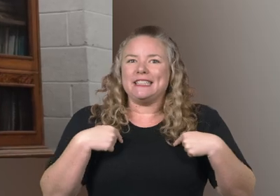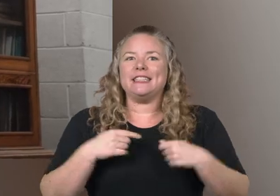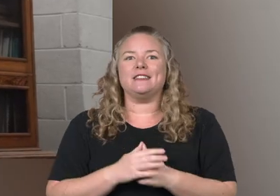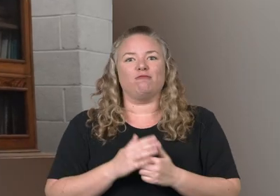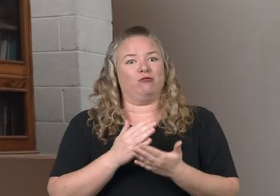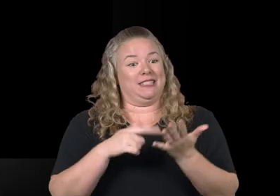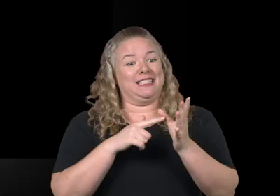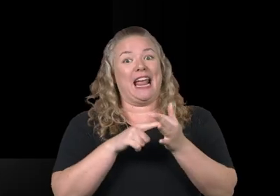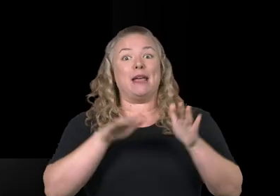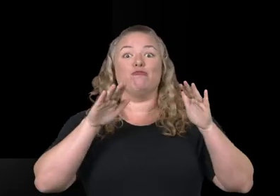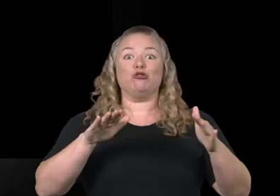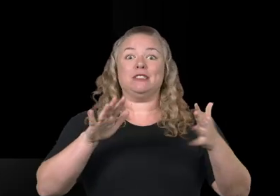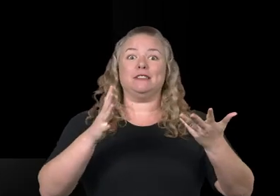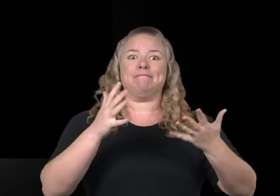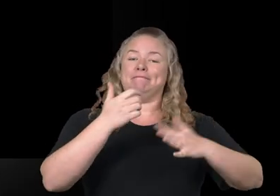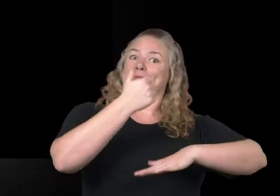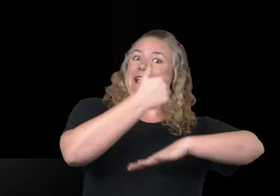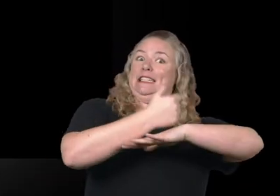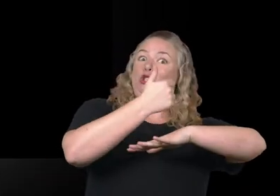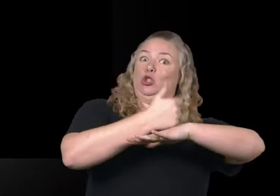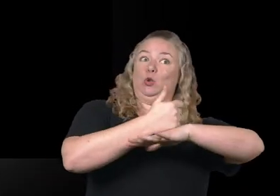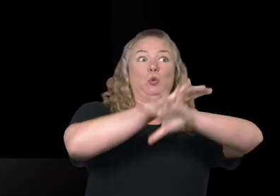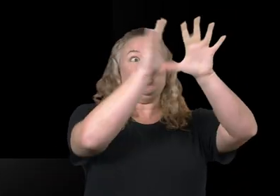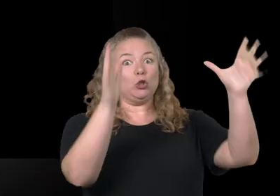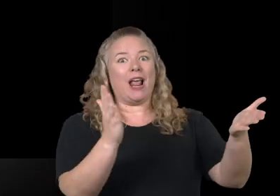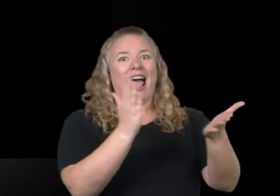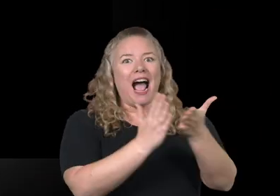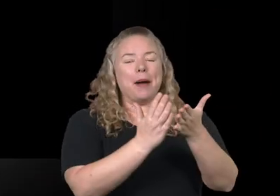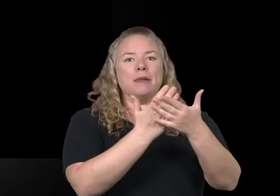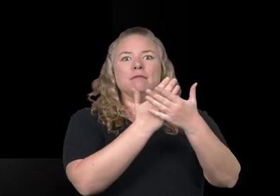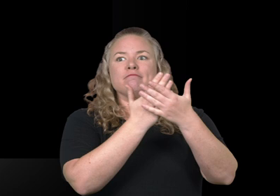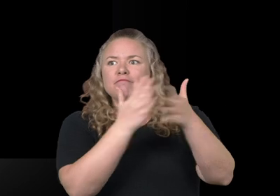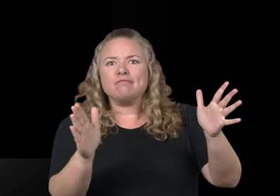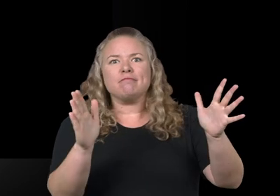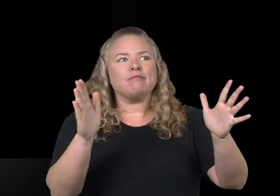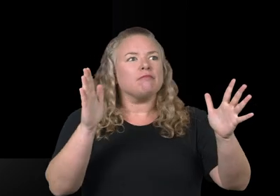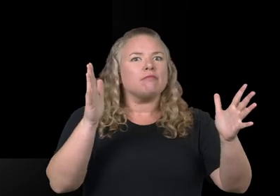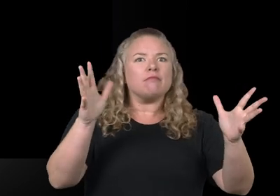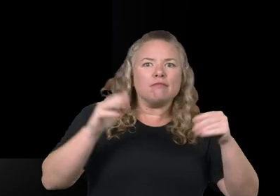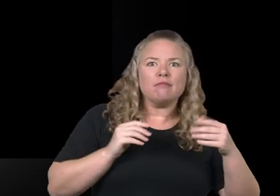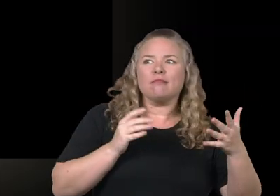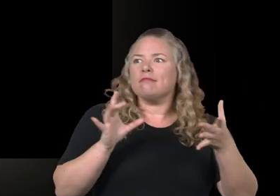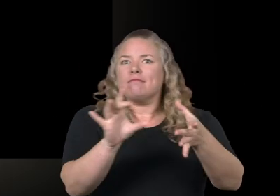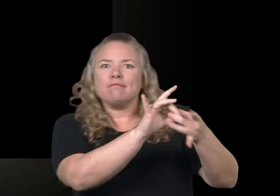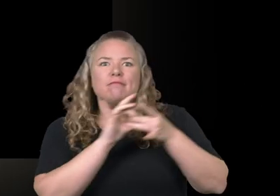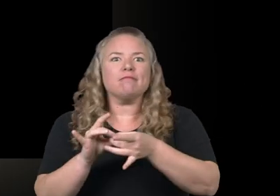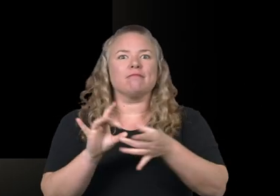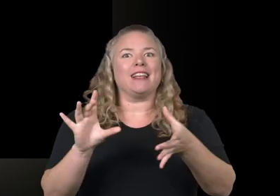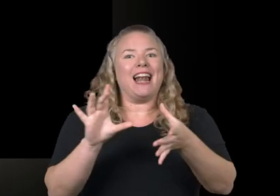me to see that this institution called Tate Britain was engaging